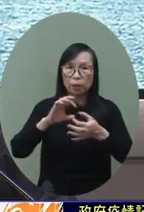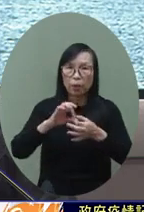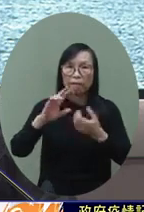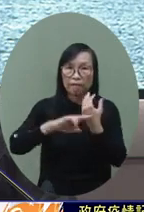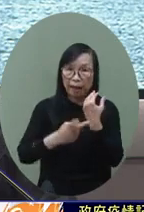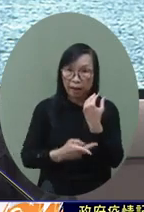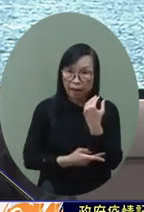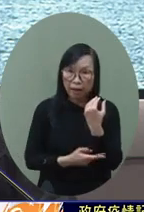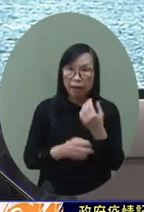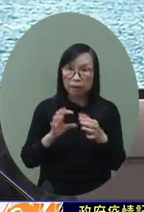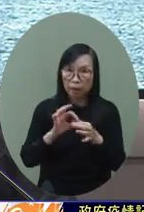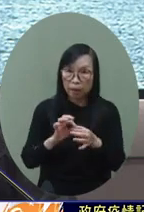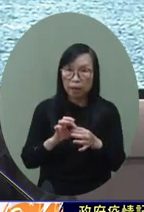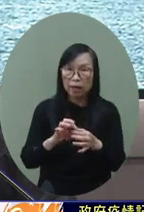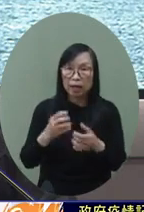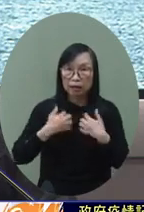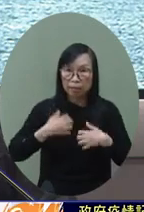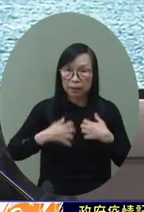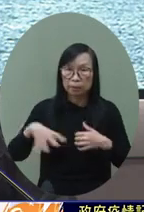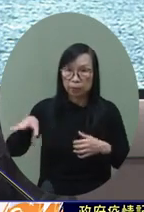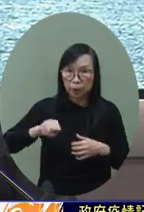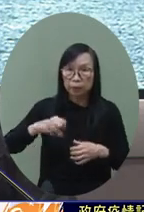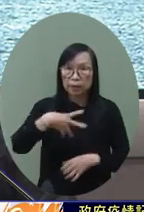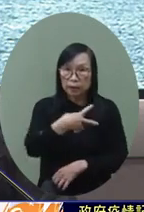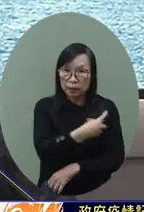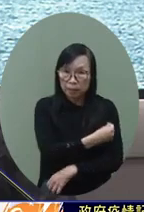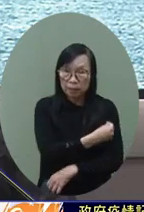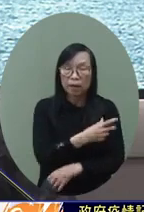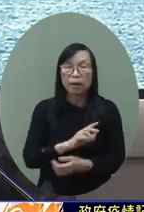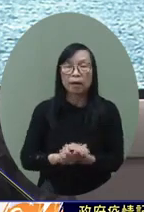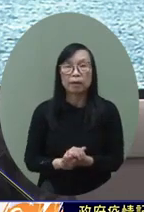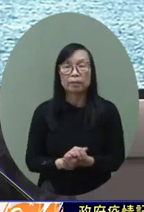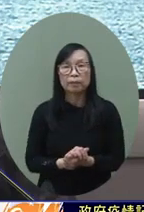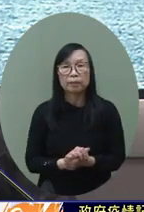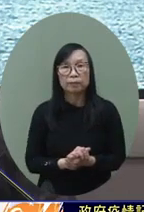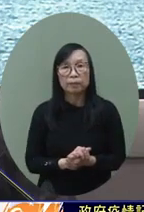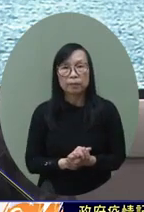short time for the need of perhaps